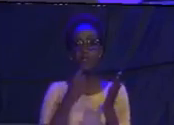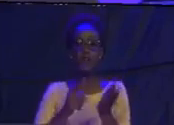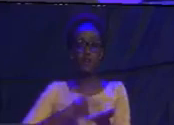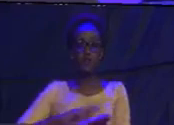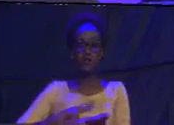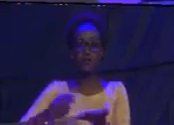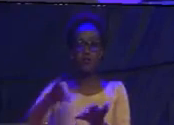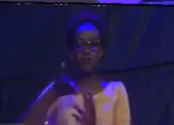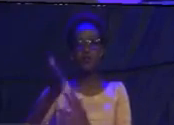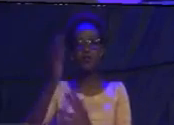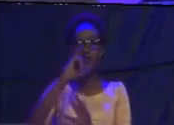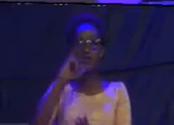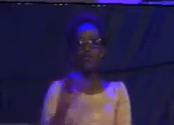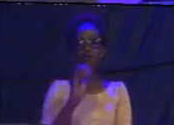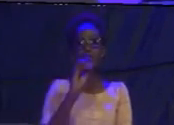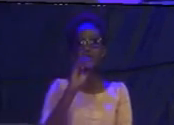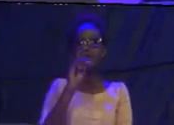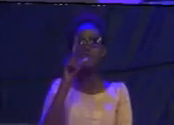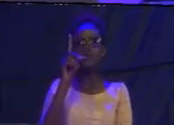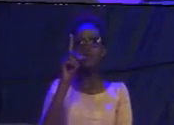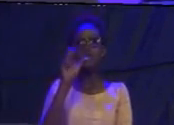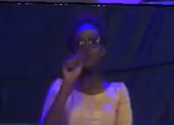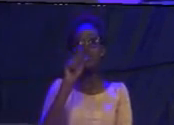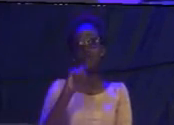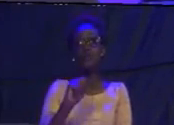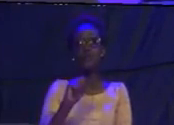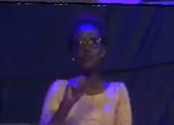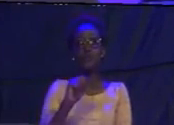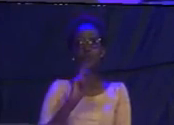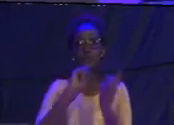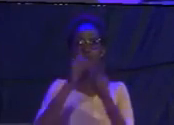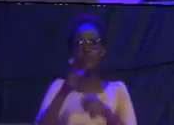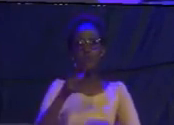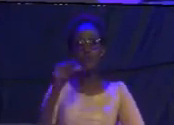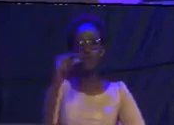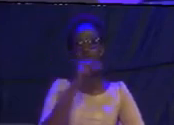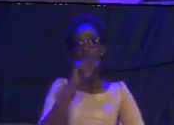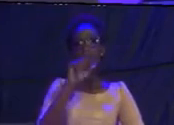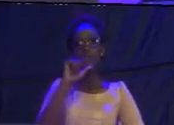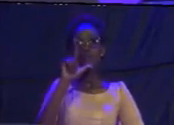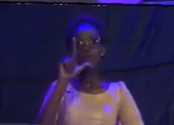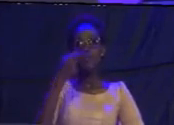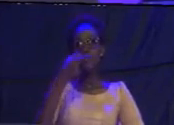Yorodani bagera Gilgal. The Bible says they crossed the Jordan and came to Gilgal.